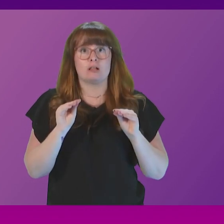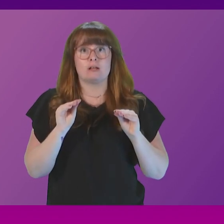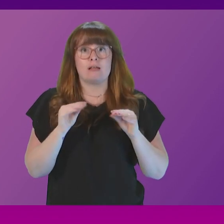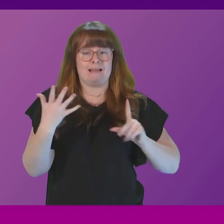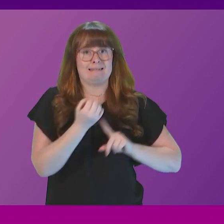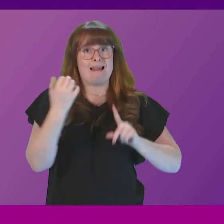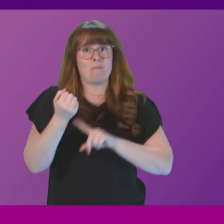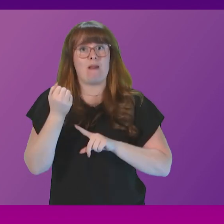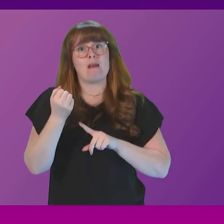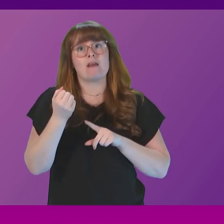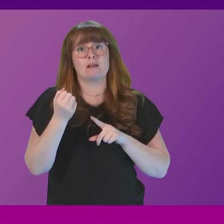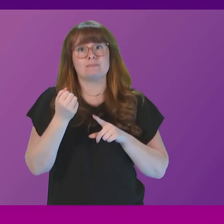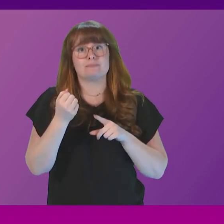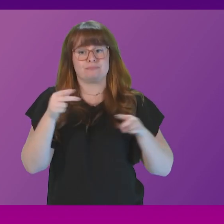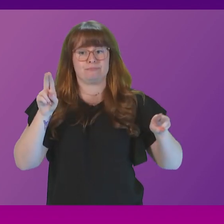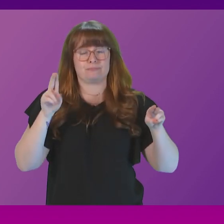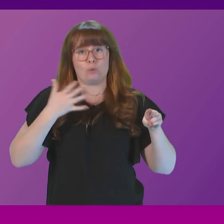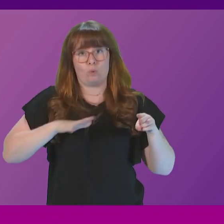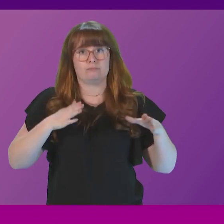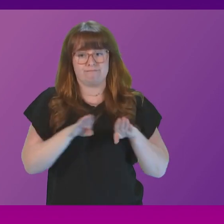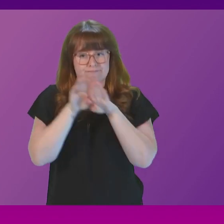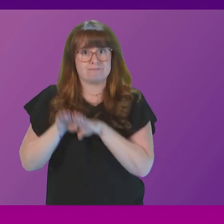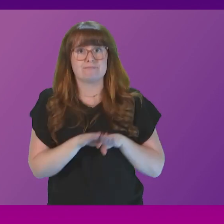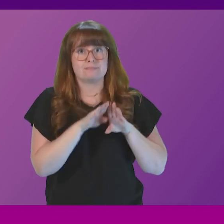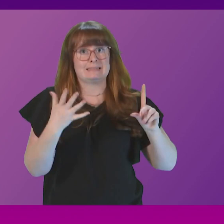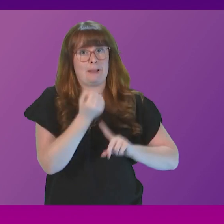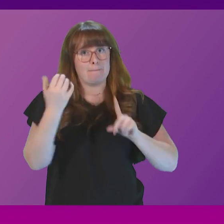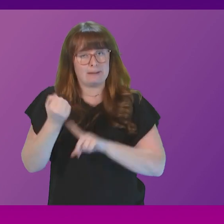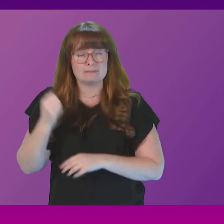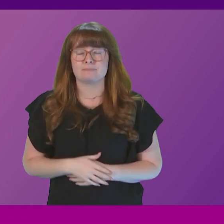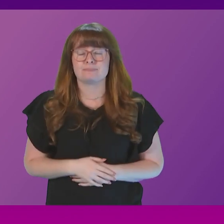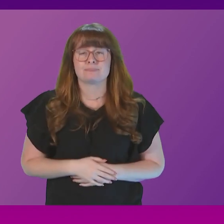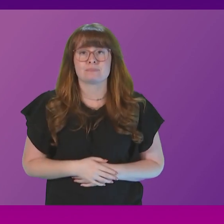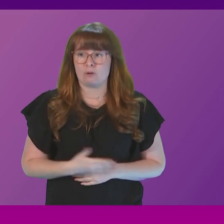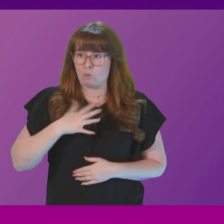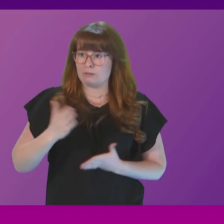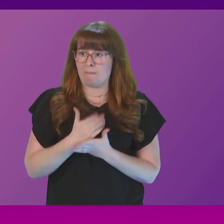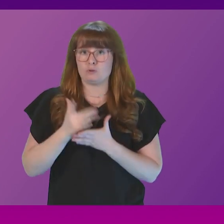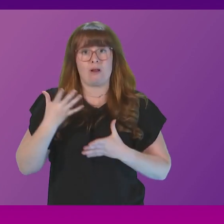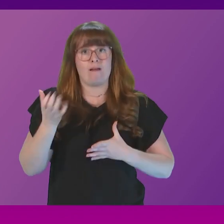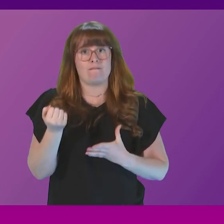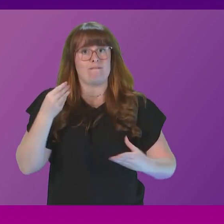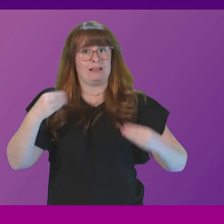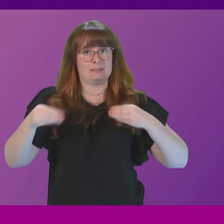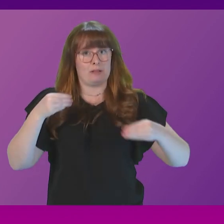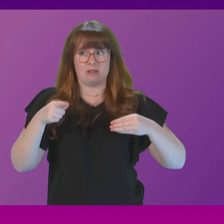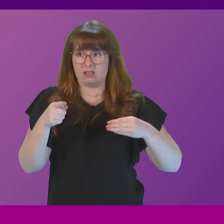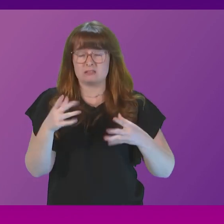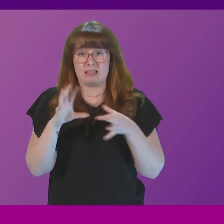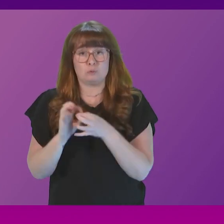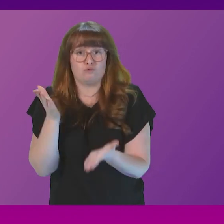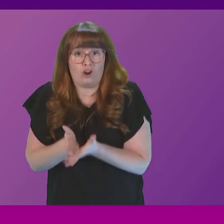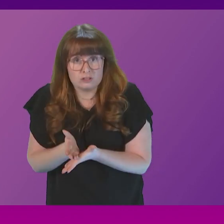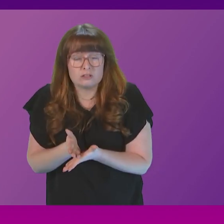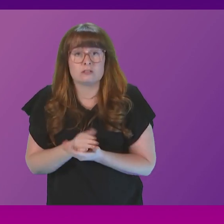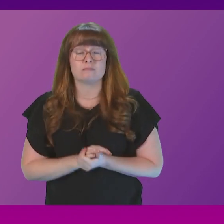educational attainment gap, for example. But they want to do that in a way that gives them the maximum amount of flexibility. And that comes to trust, comes down to the